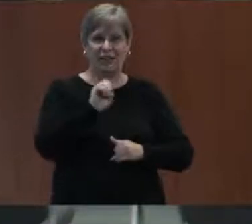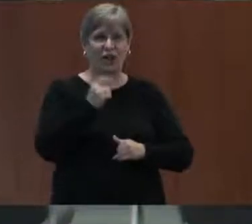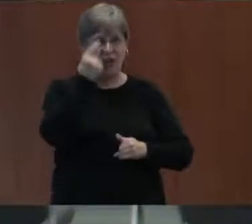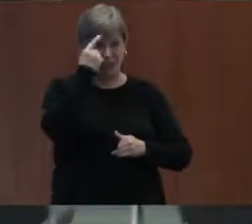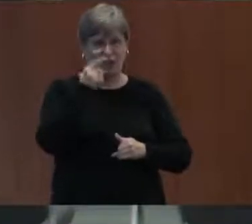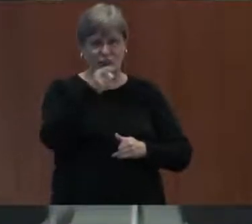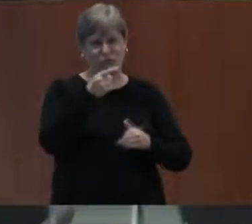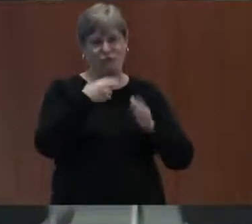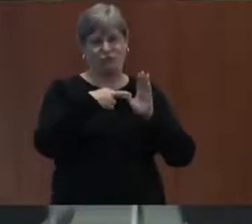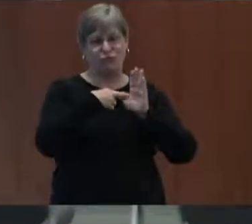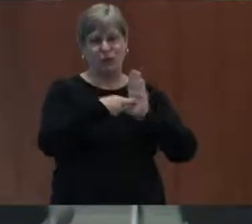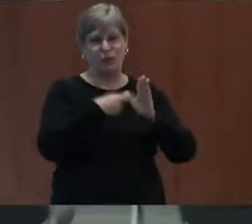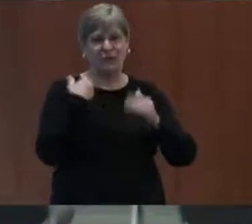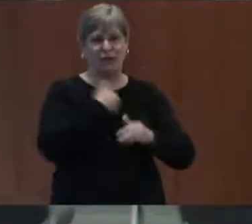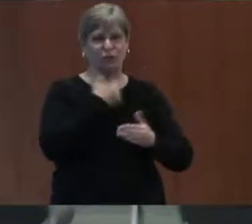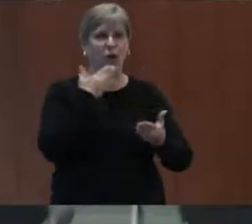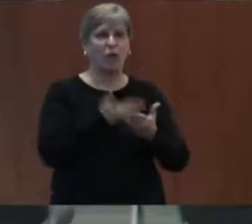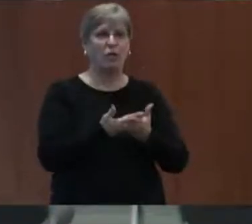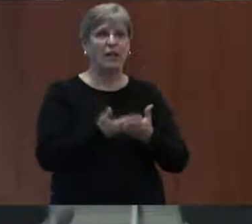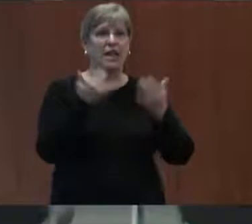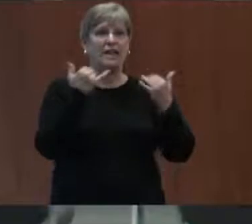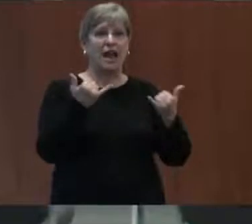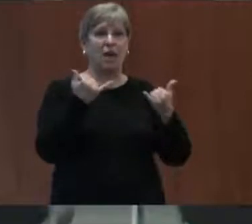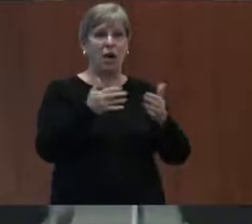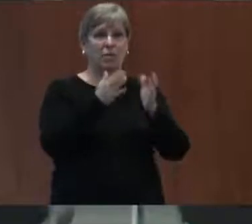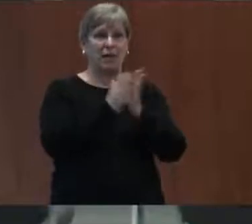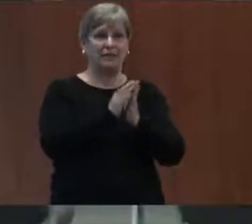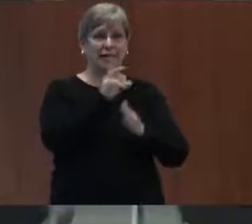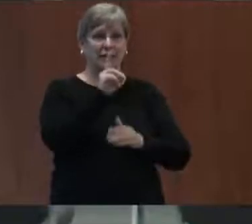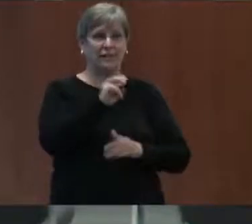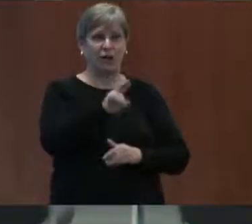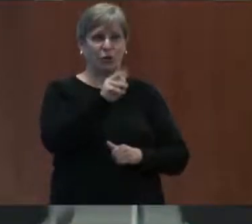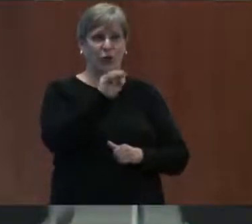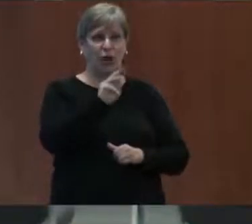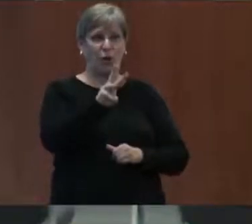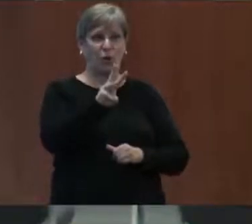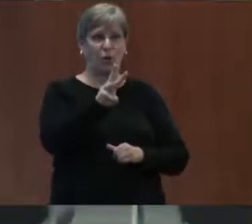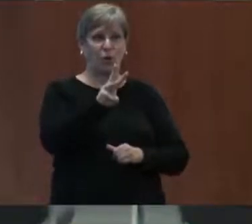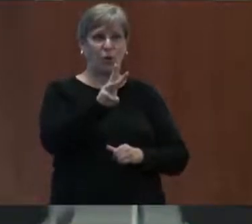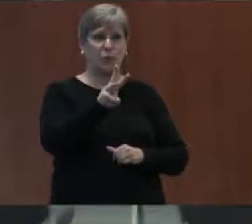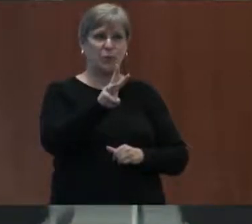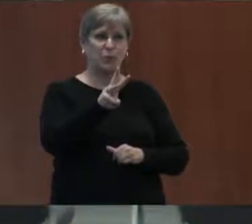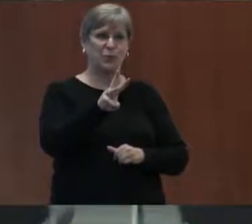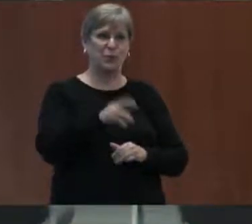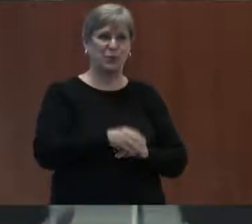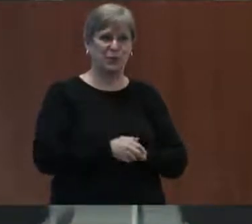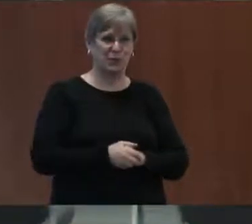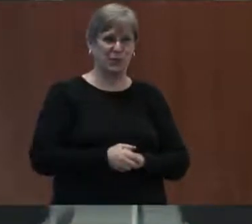well. Okay, this time I'm going to ask that Dr. Willow.